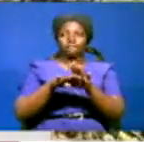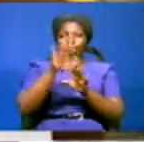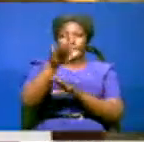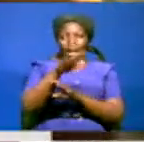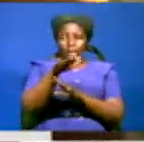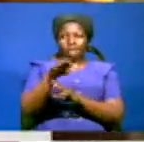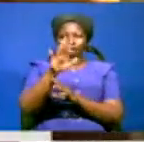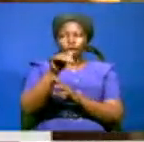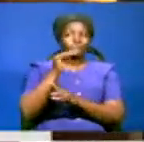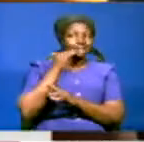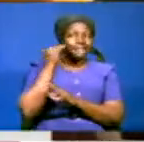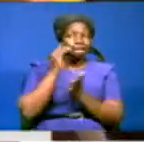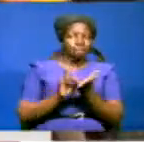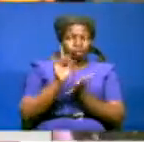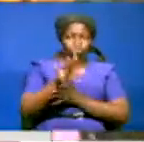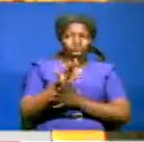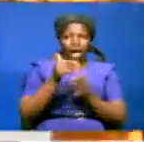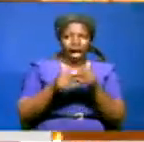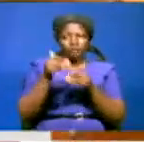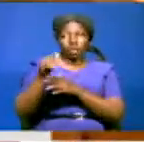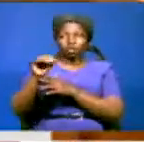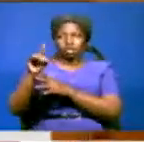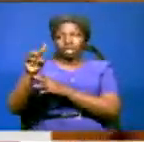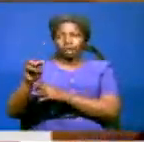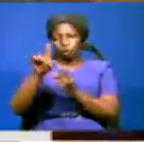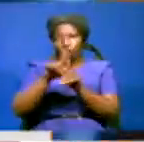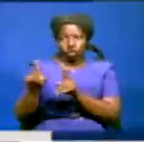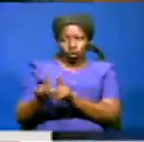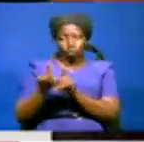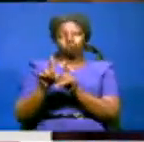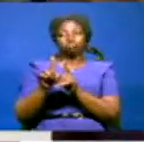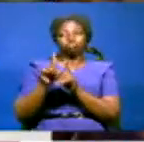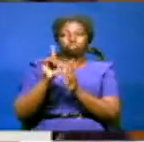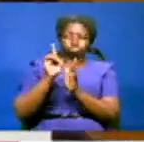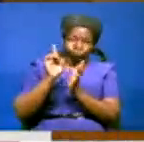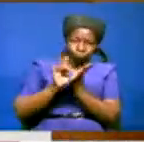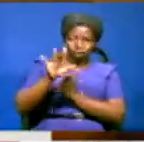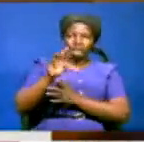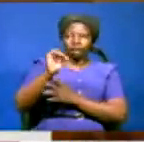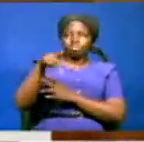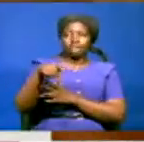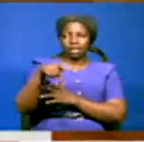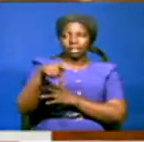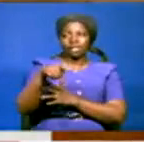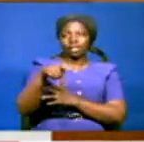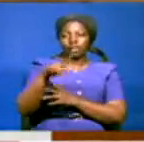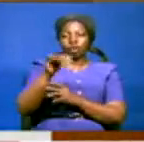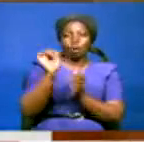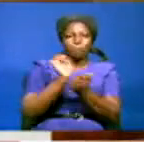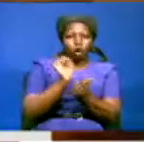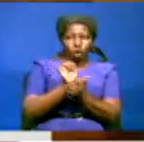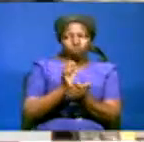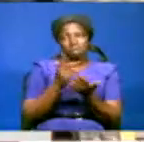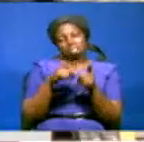after ODM in Bondo branch also suspended MP Gideon Ochanda from the party and relieved him of his duties as the